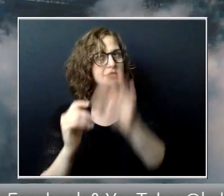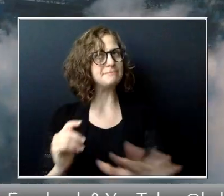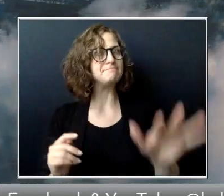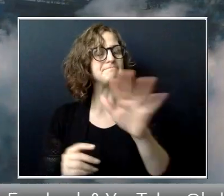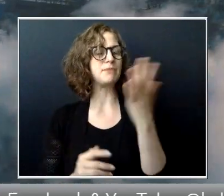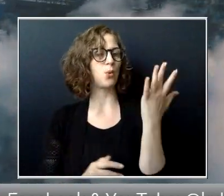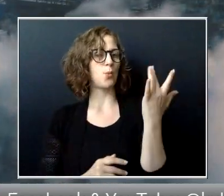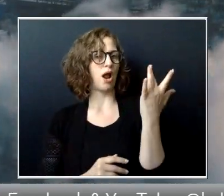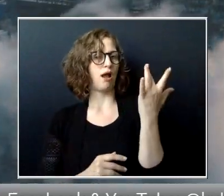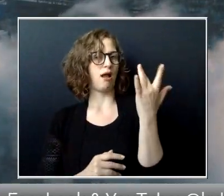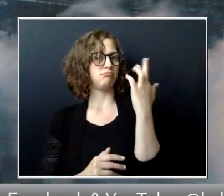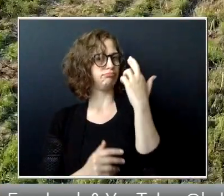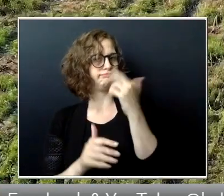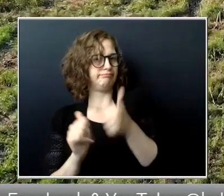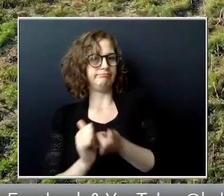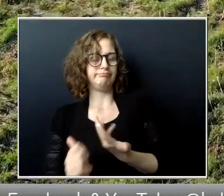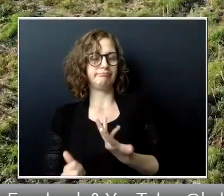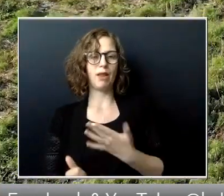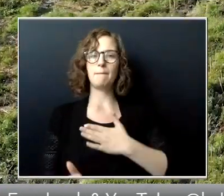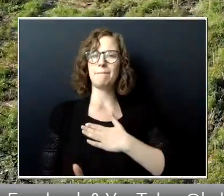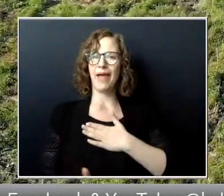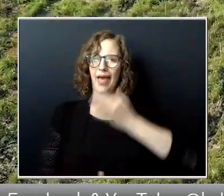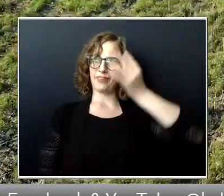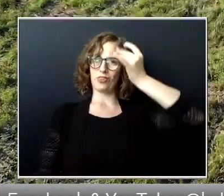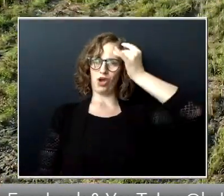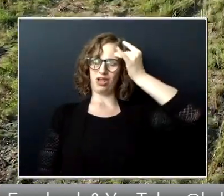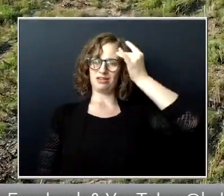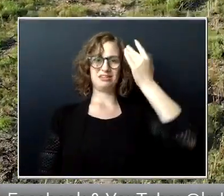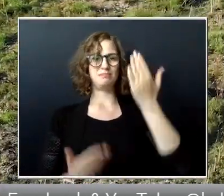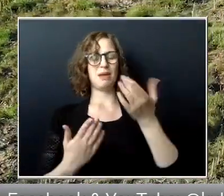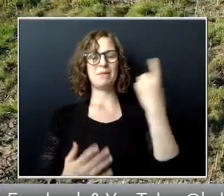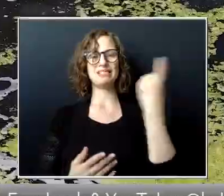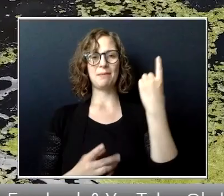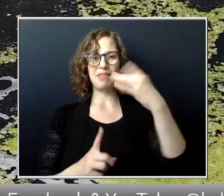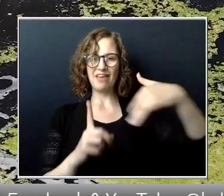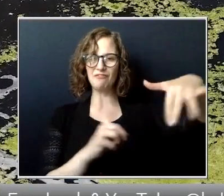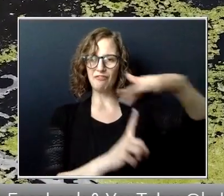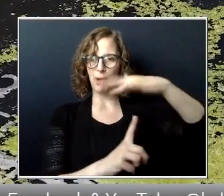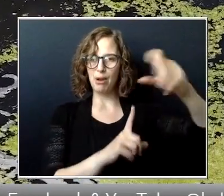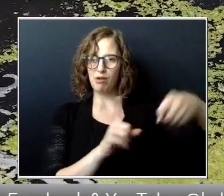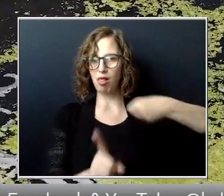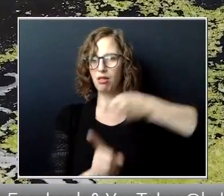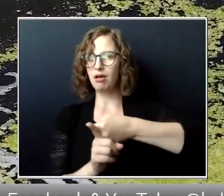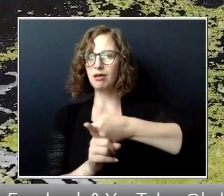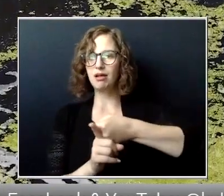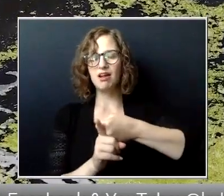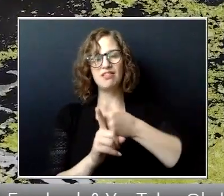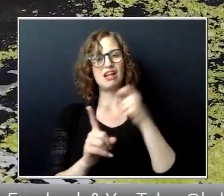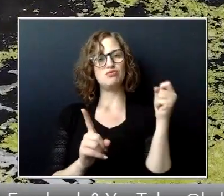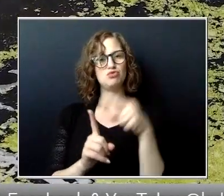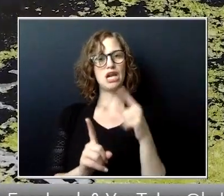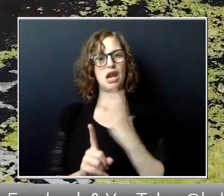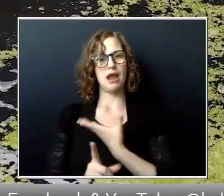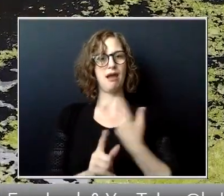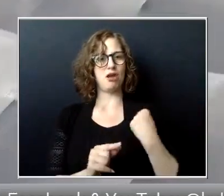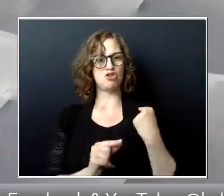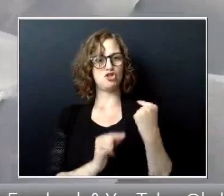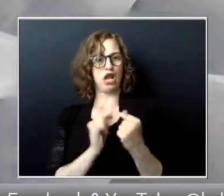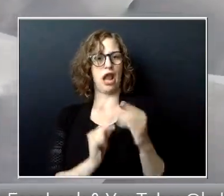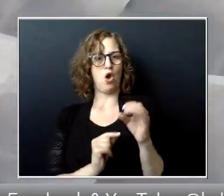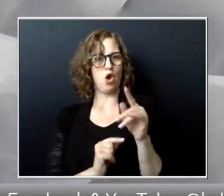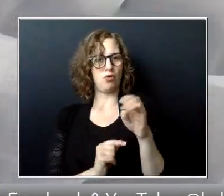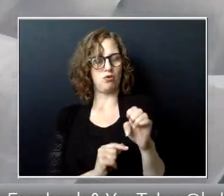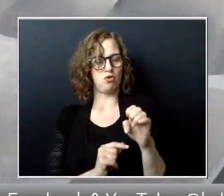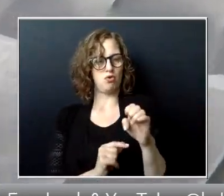there must be something environmental that is triggering something within our genetic code to flip the switch to turn your